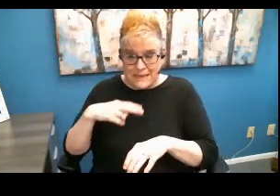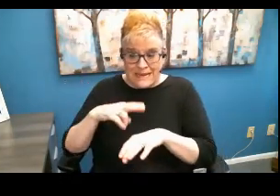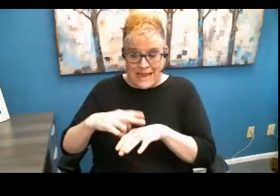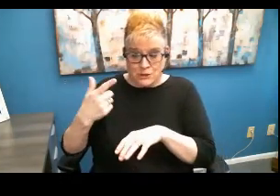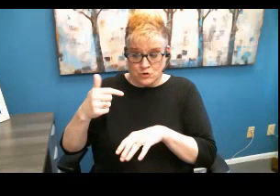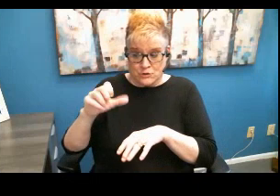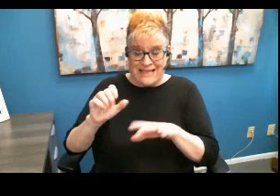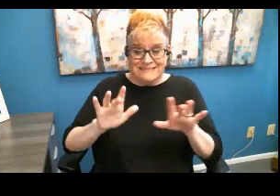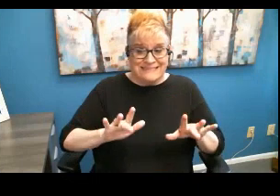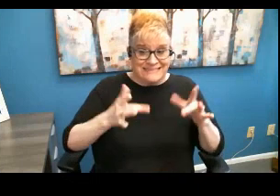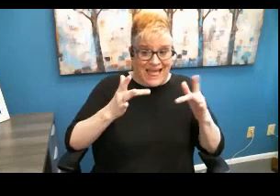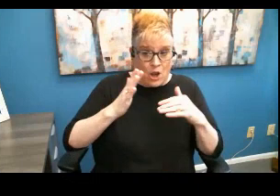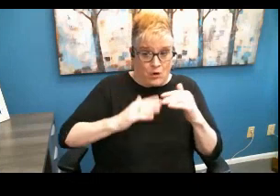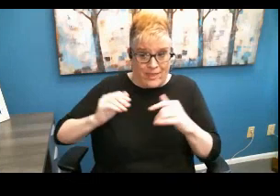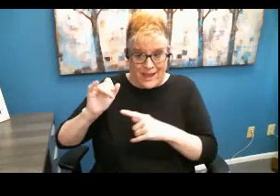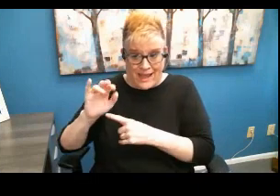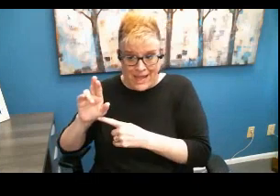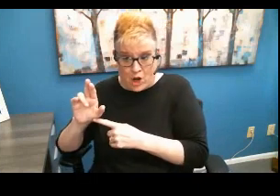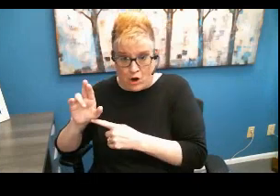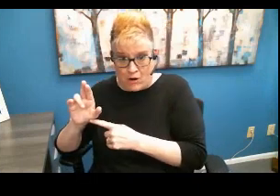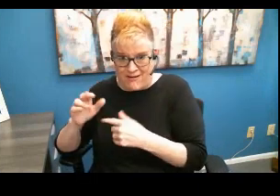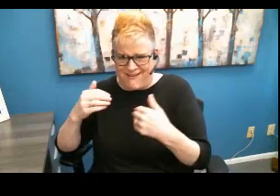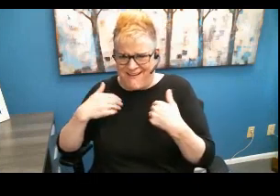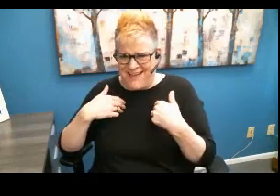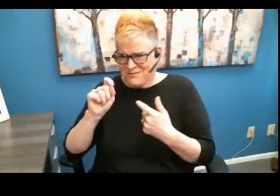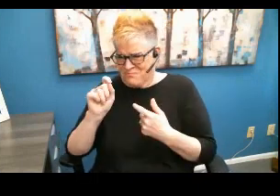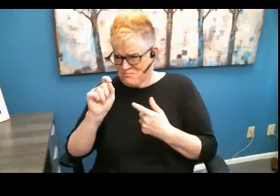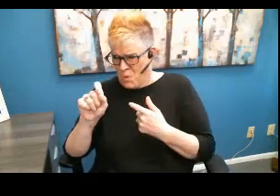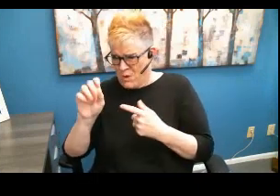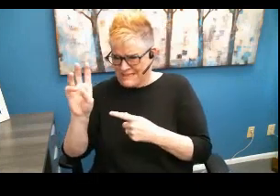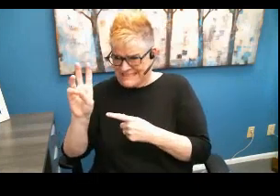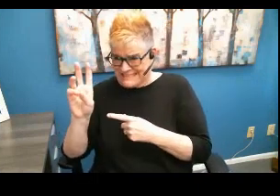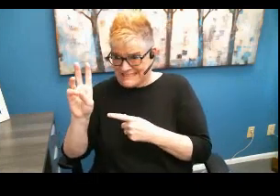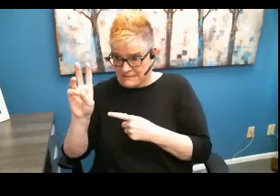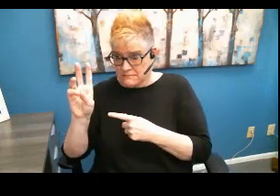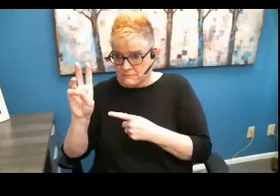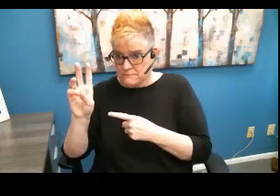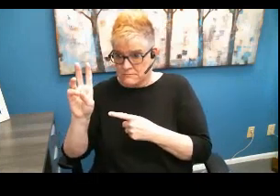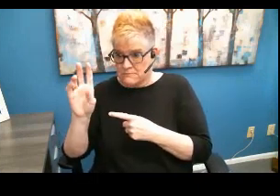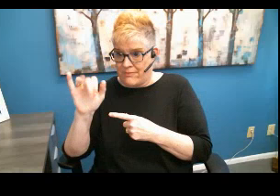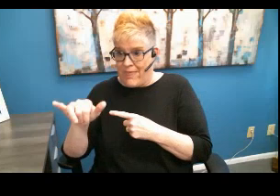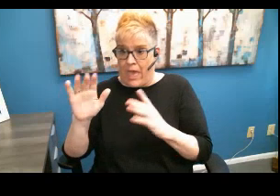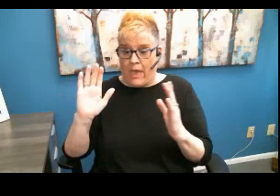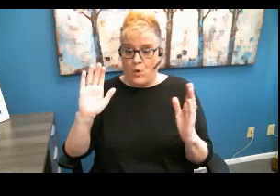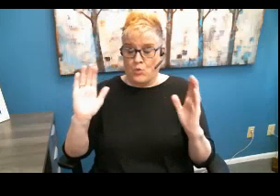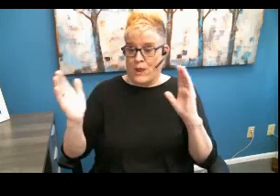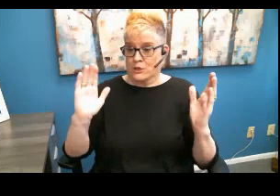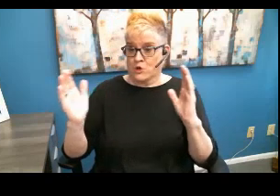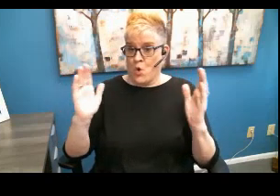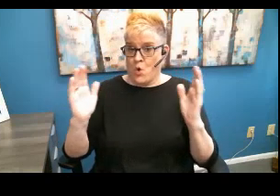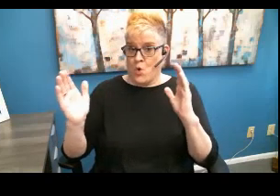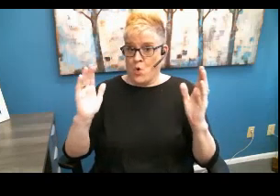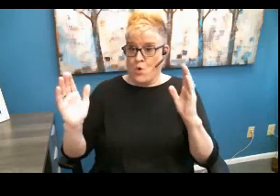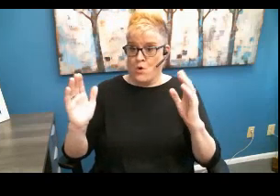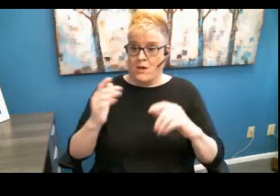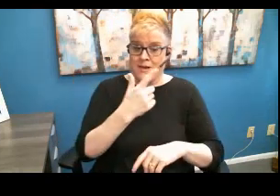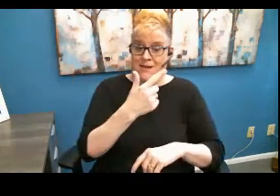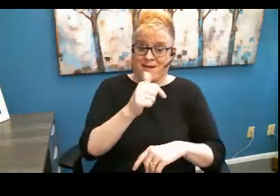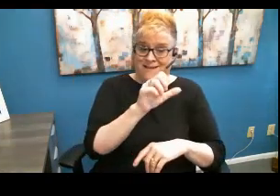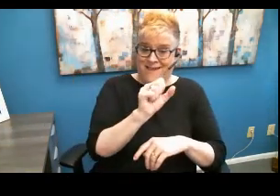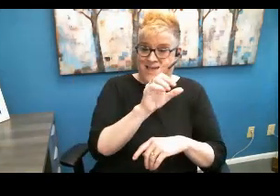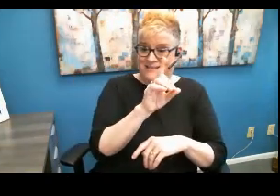than air, so it has a specific gravity of 0.6, which is really the ratio of a gas density